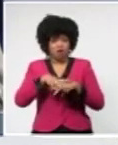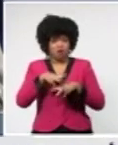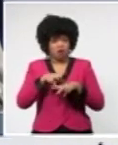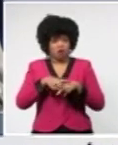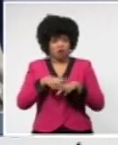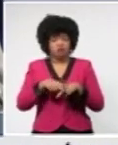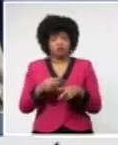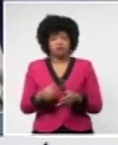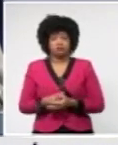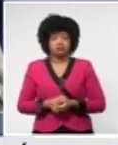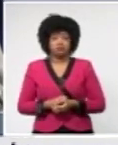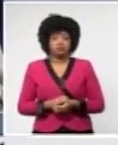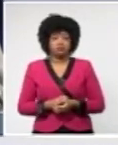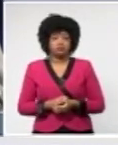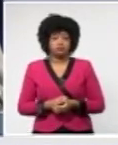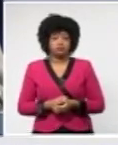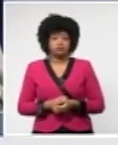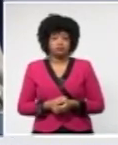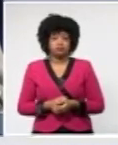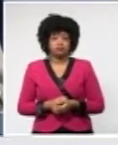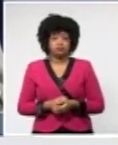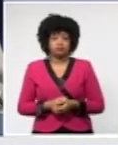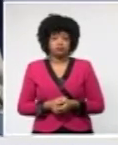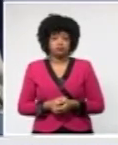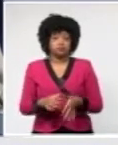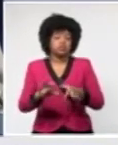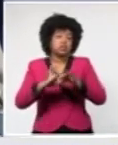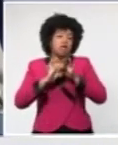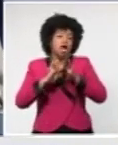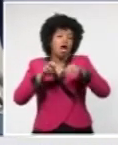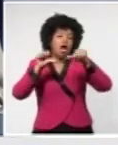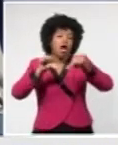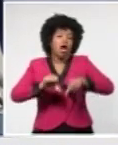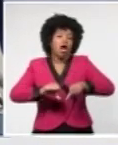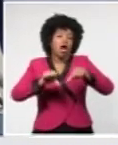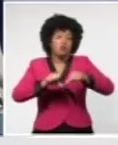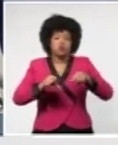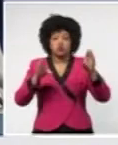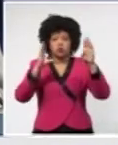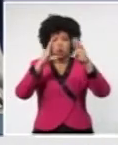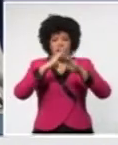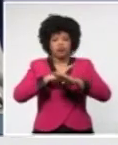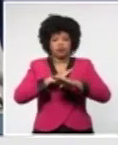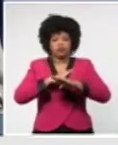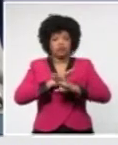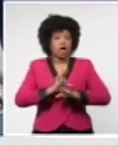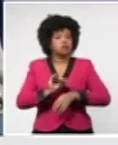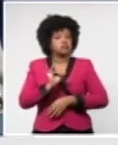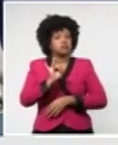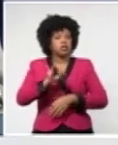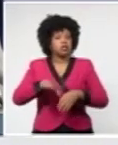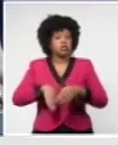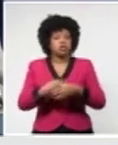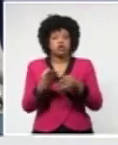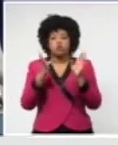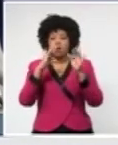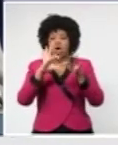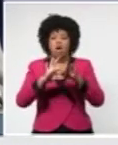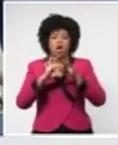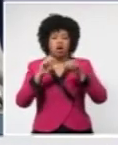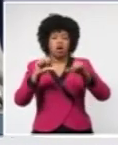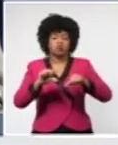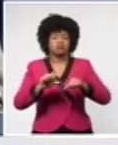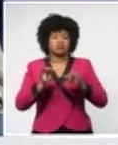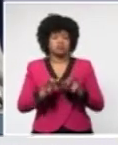the death of 86 people who have died due to the disease during the pandemic in our country, and for